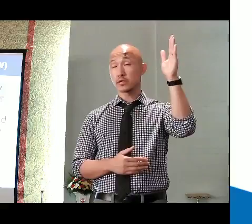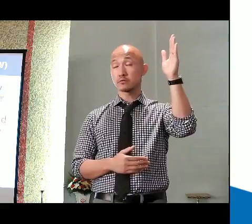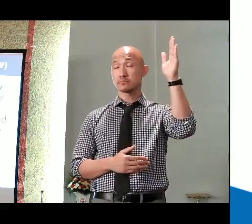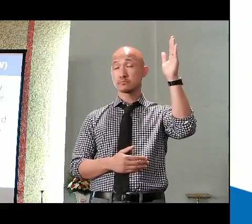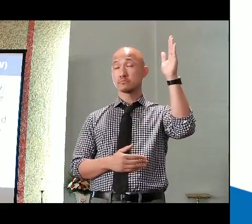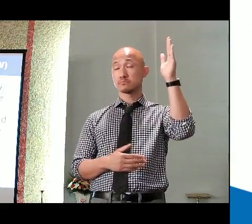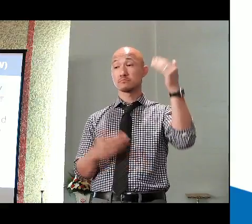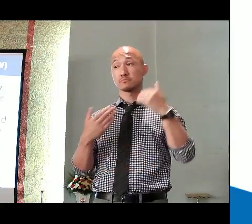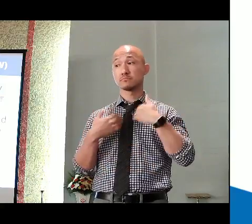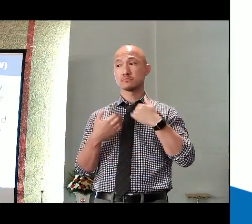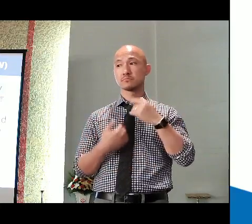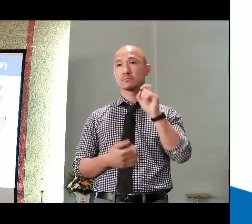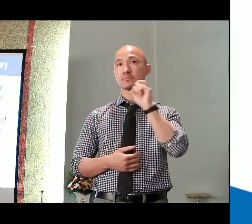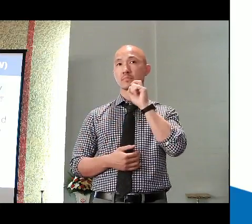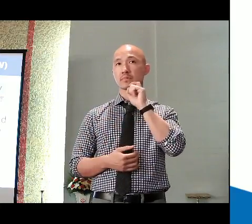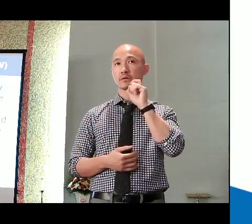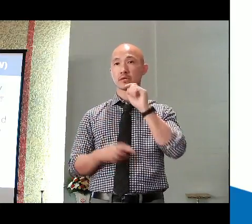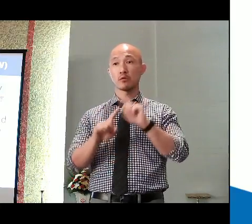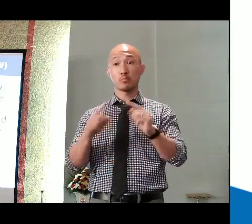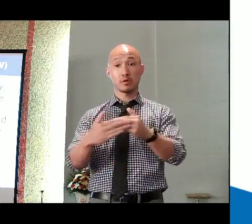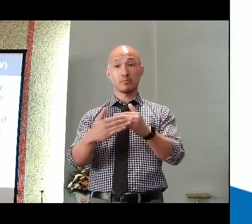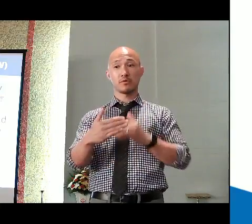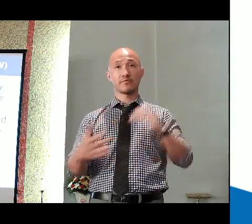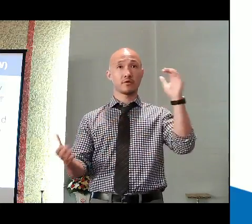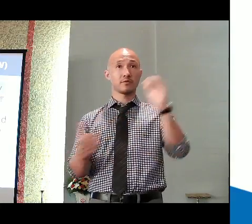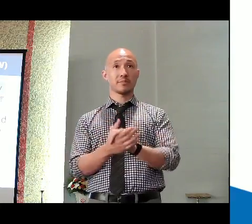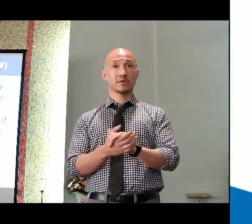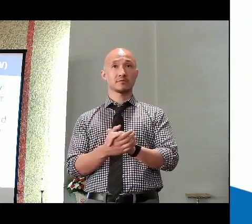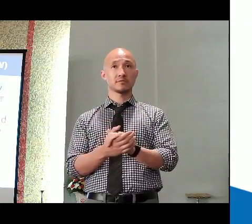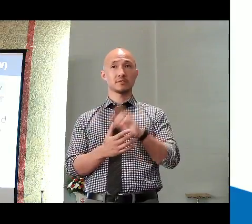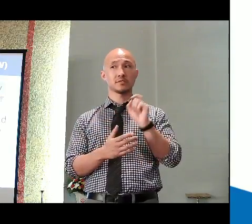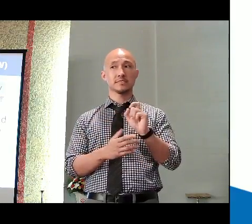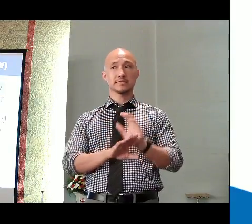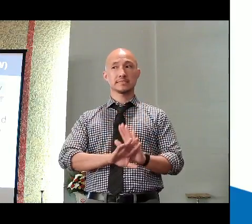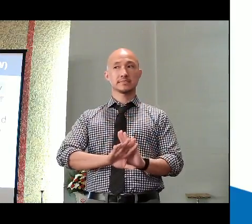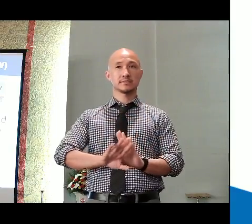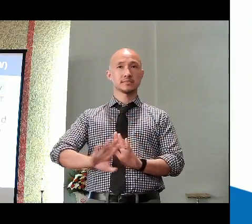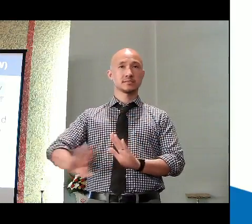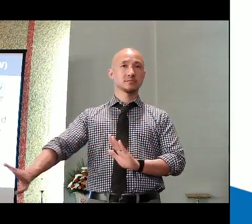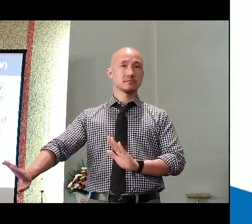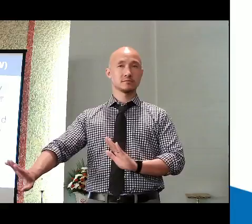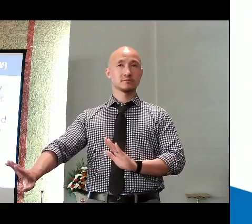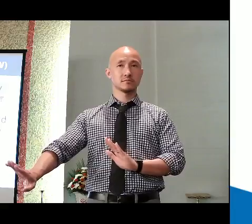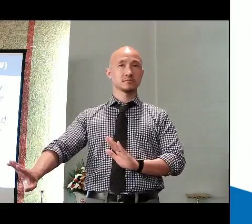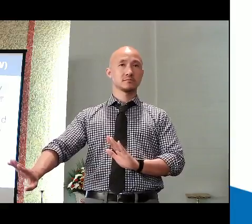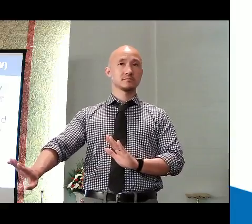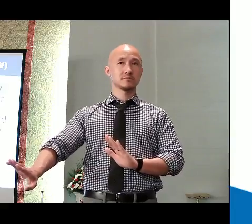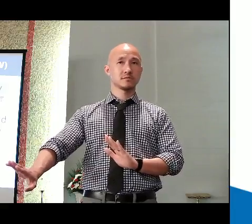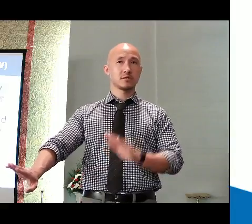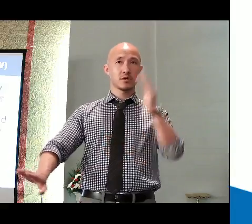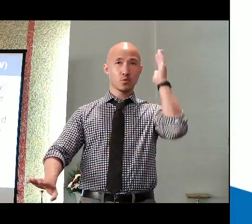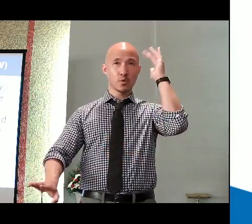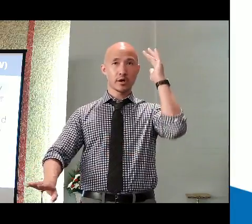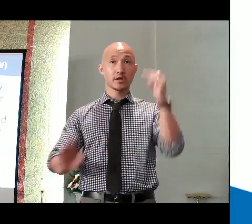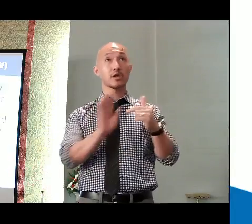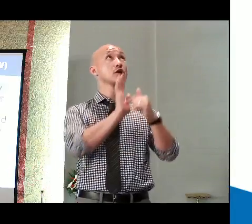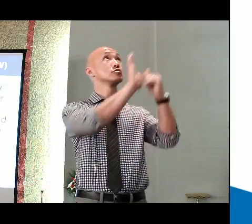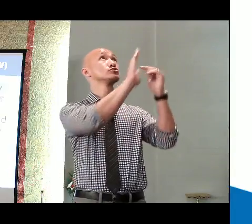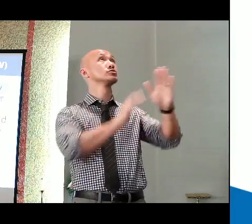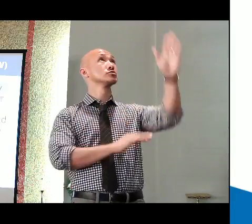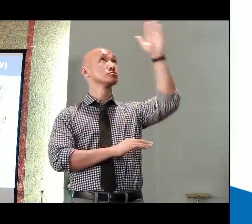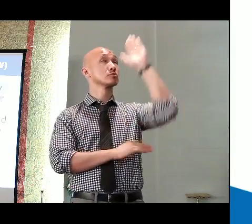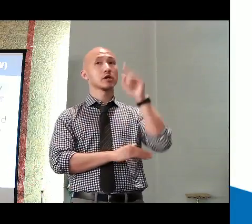sin in our pursuit of this. That right there is our mark of our devotion to God,